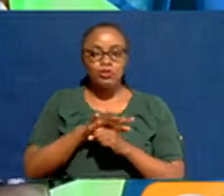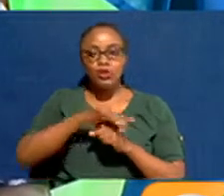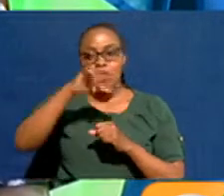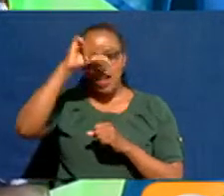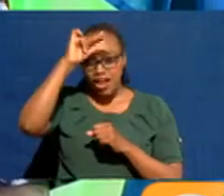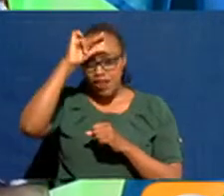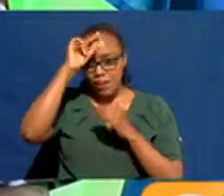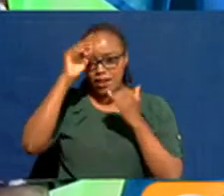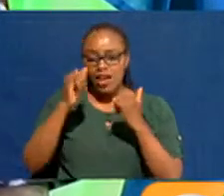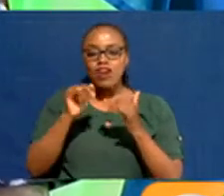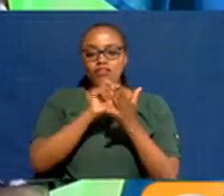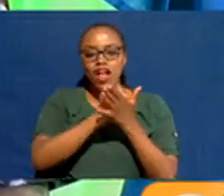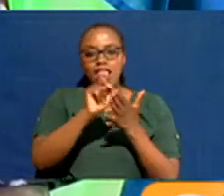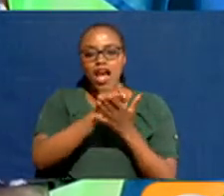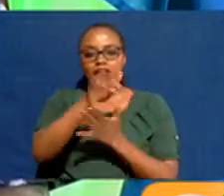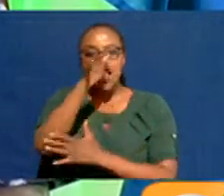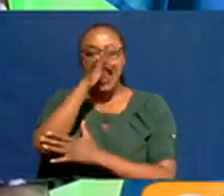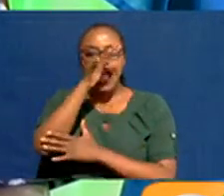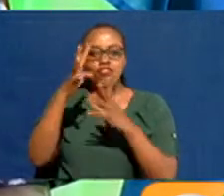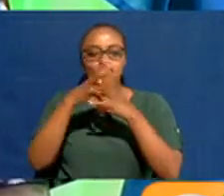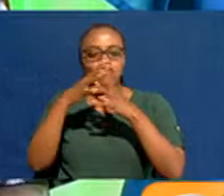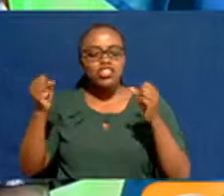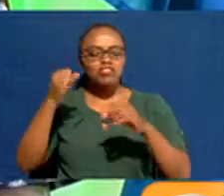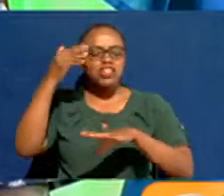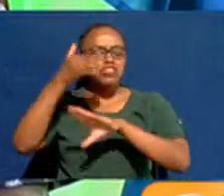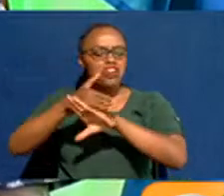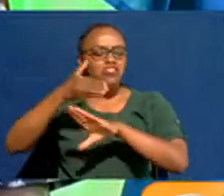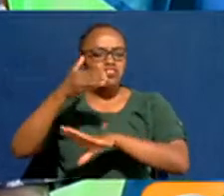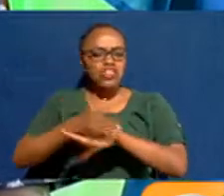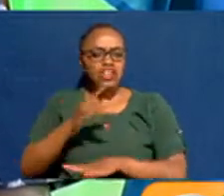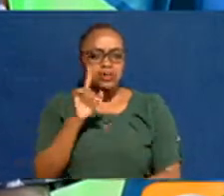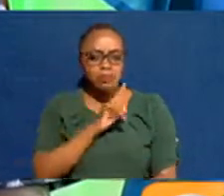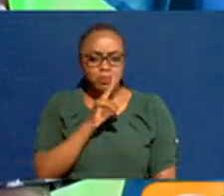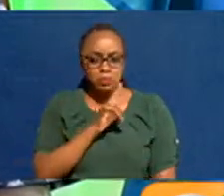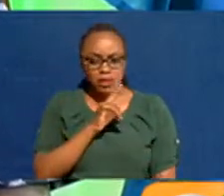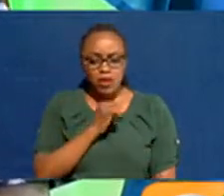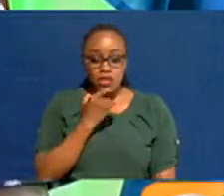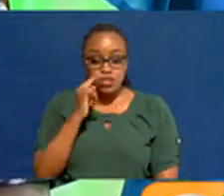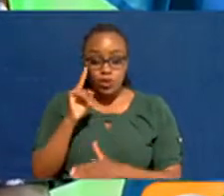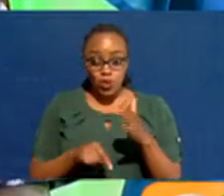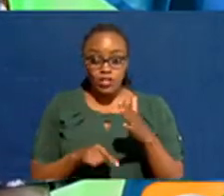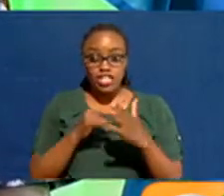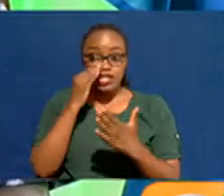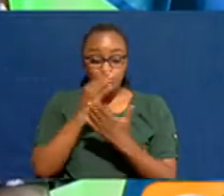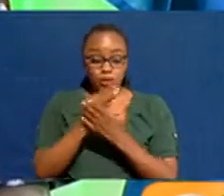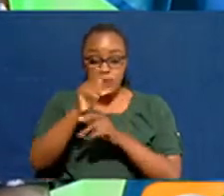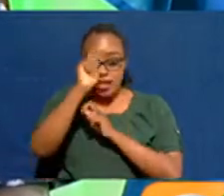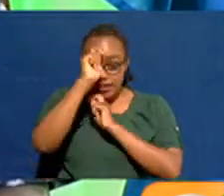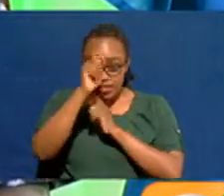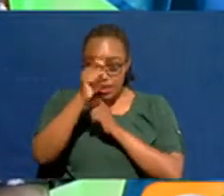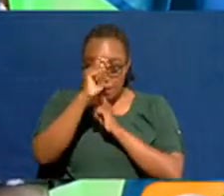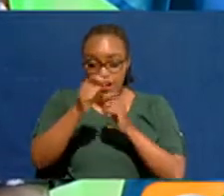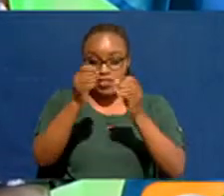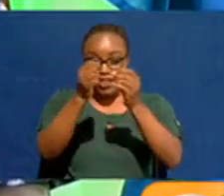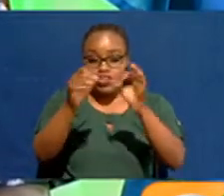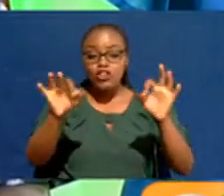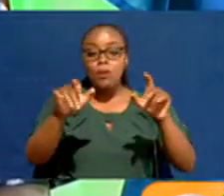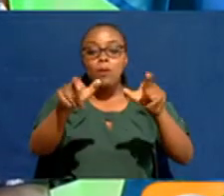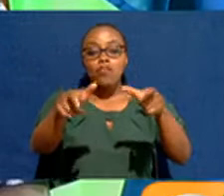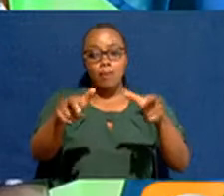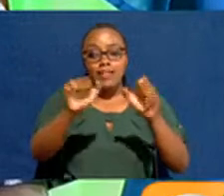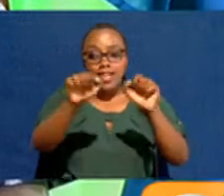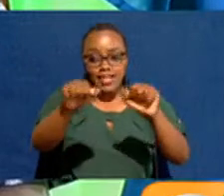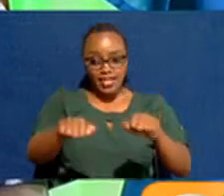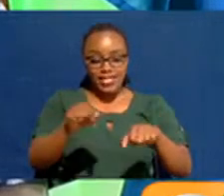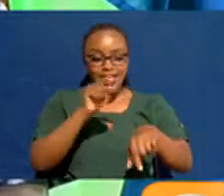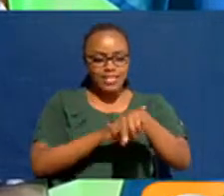to write lies to the people of Kenya. And we are saying, much as we respect the freedom of the press,